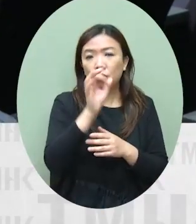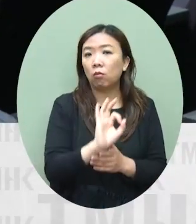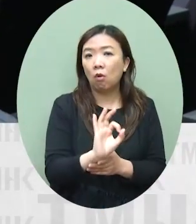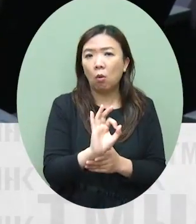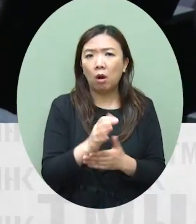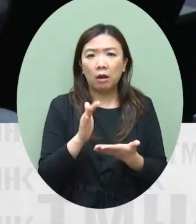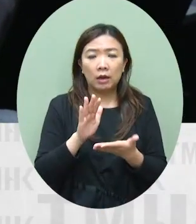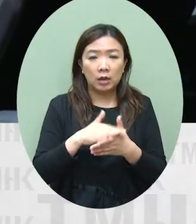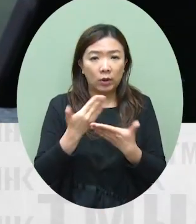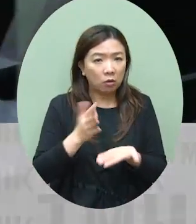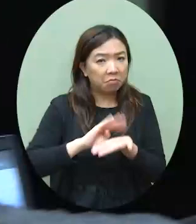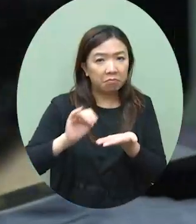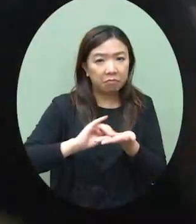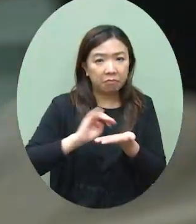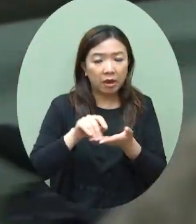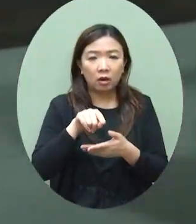still thriving? Thank you.